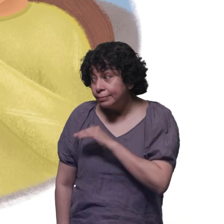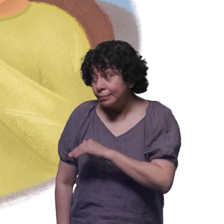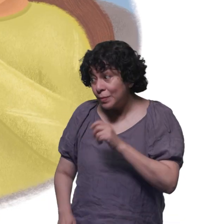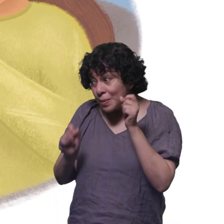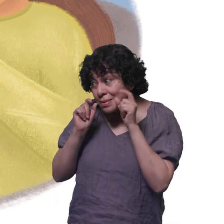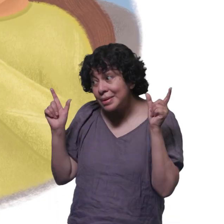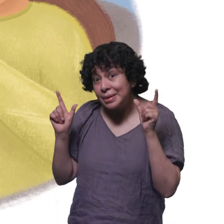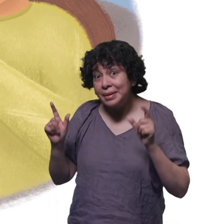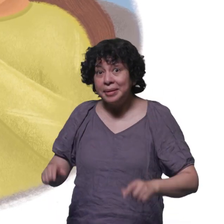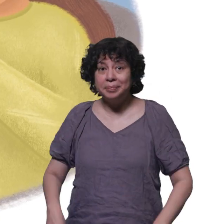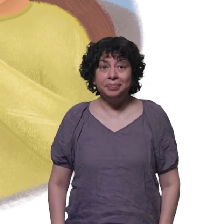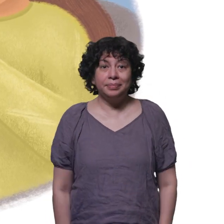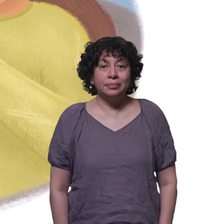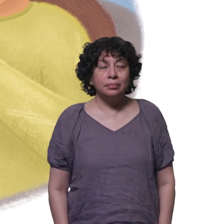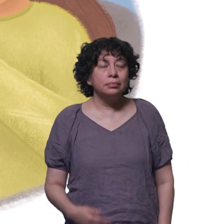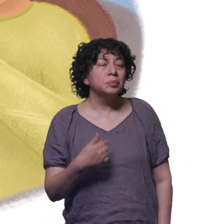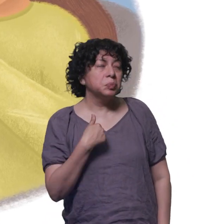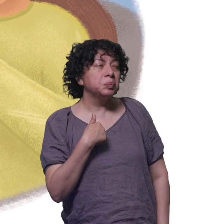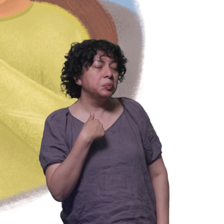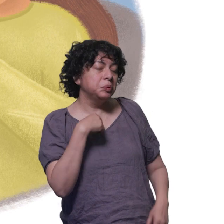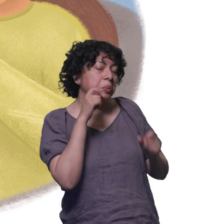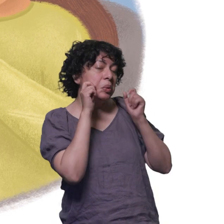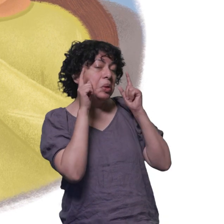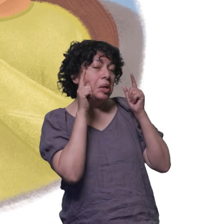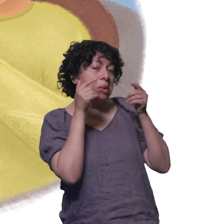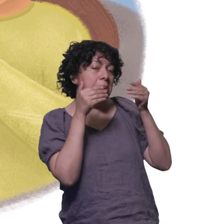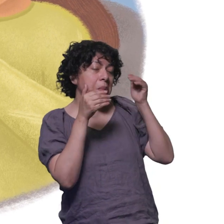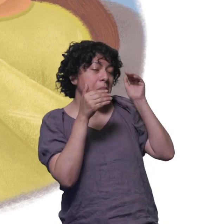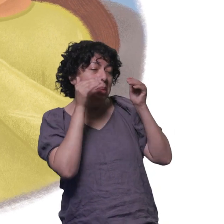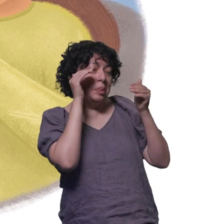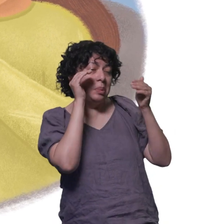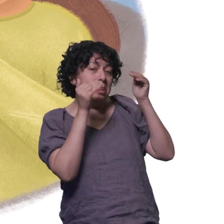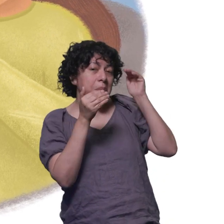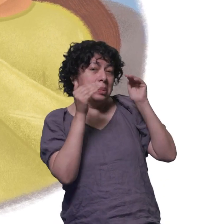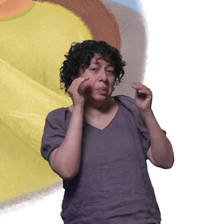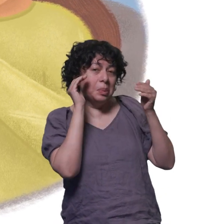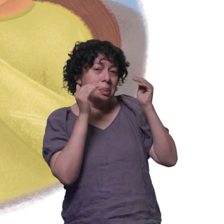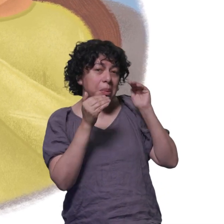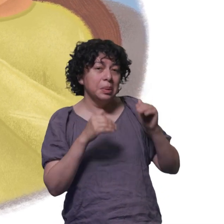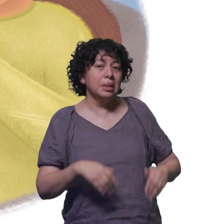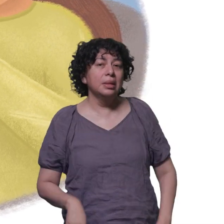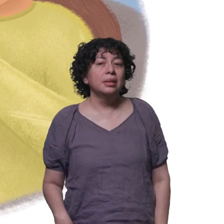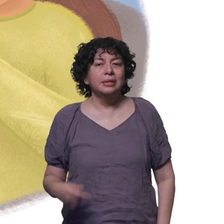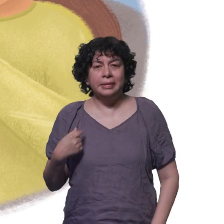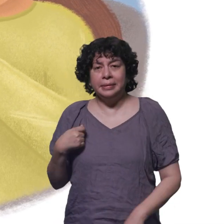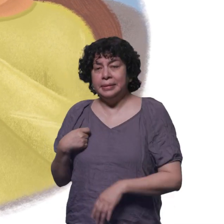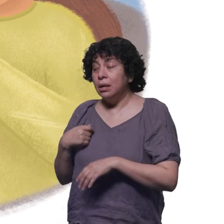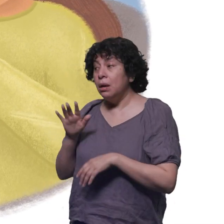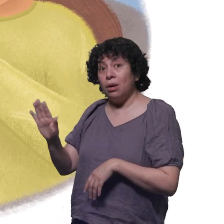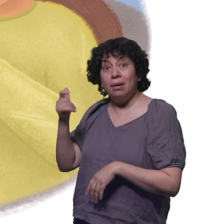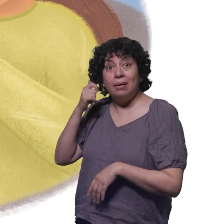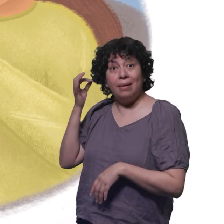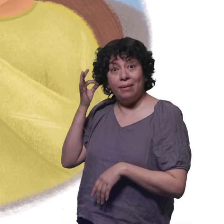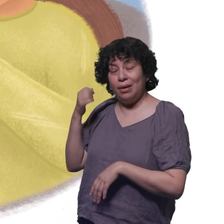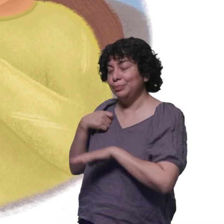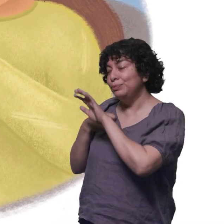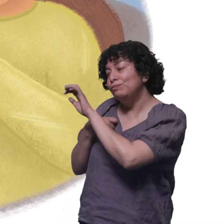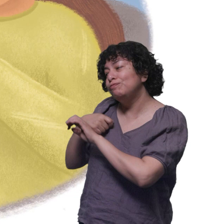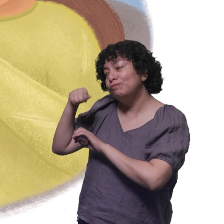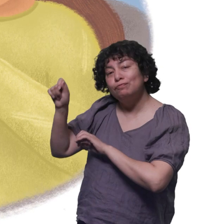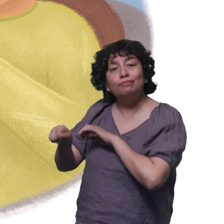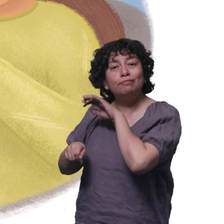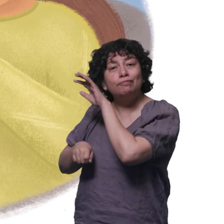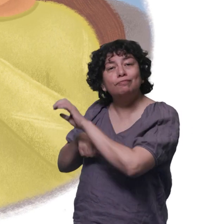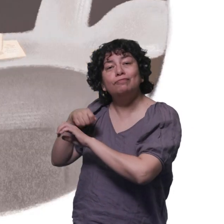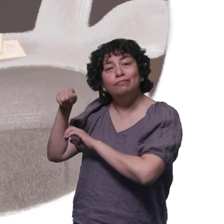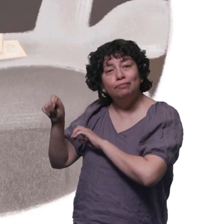Melanie, wake up, I say. I'm awake, she tells me, fighting to keep her eyes open. I'm extra gentle as I pull my hairbrush